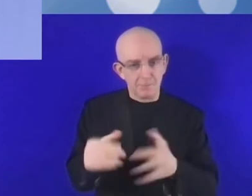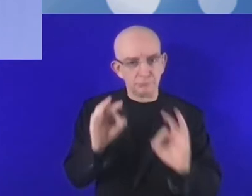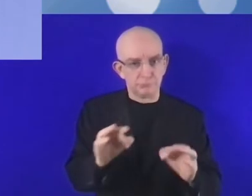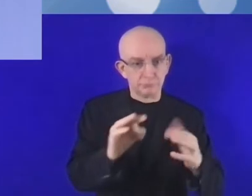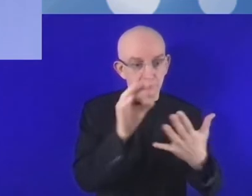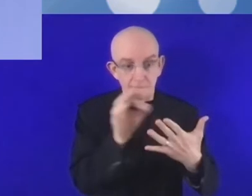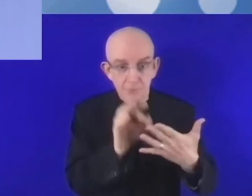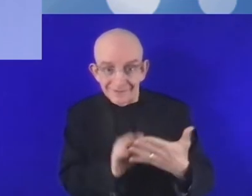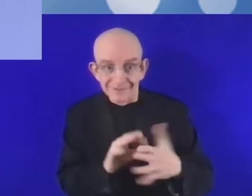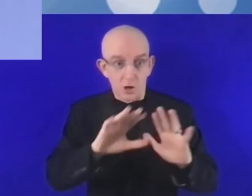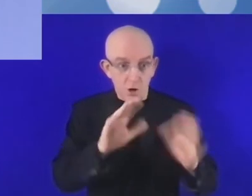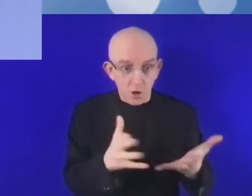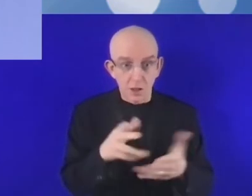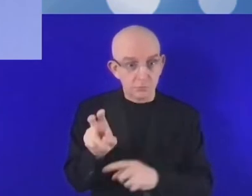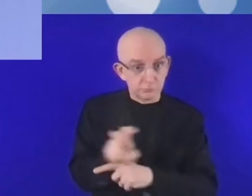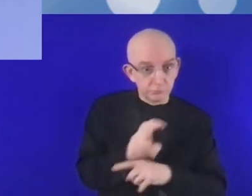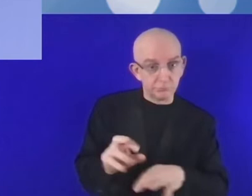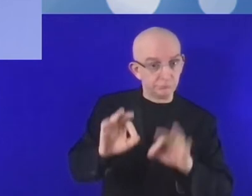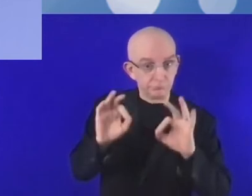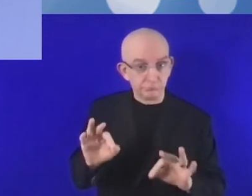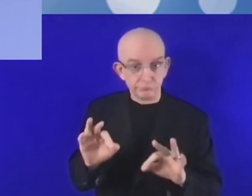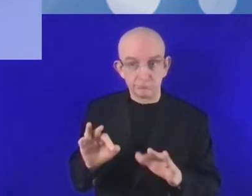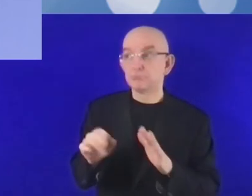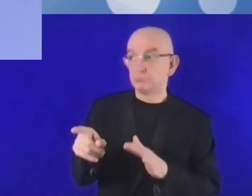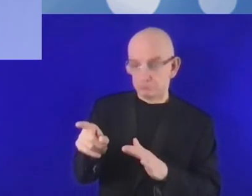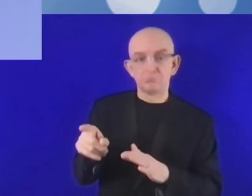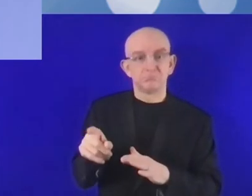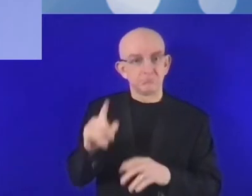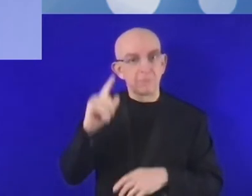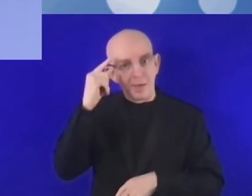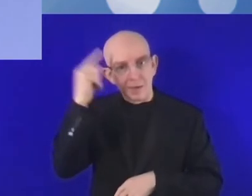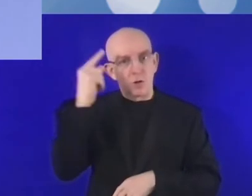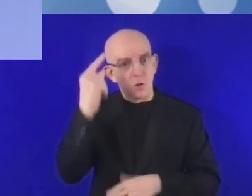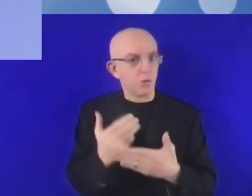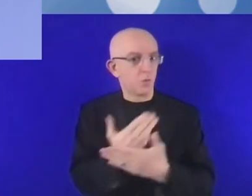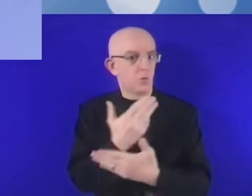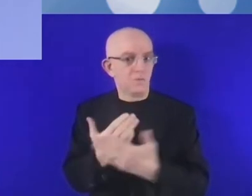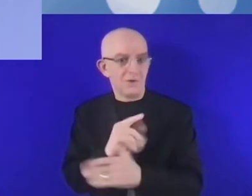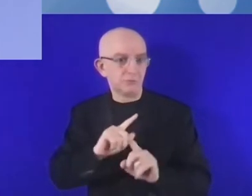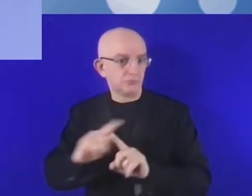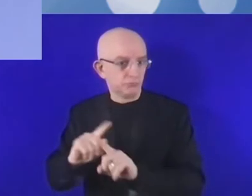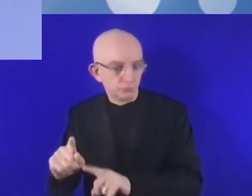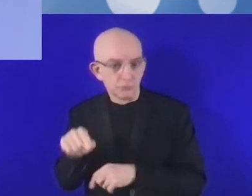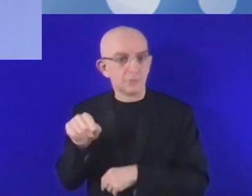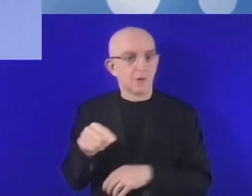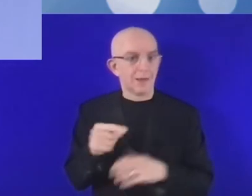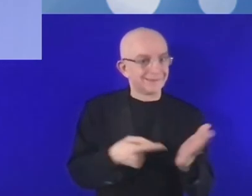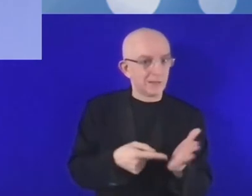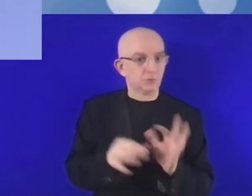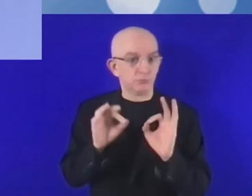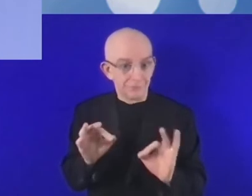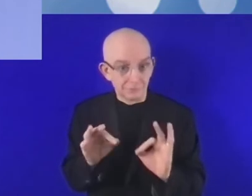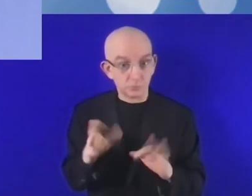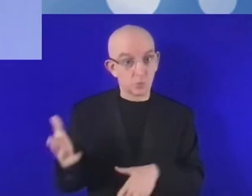experience adapting innovative and consultative approach to policy makers designing